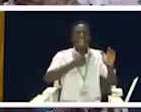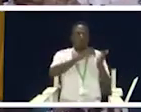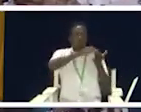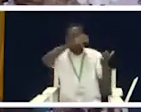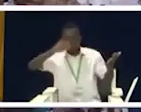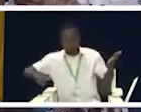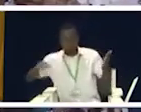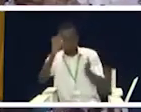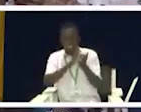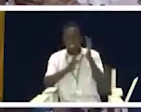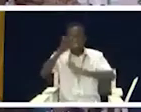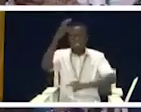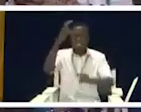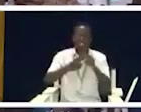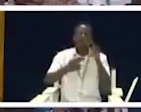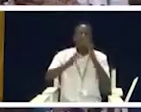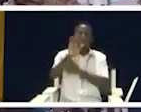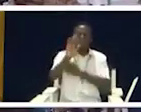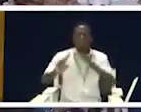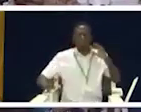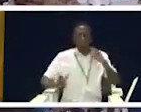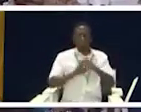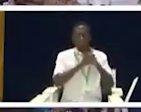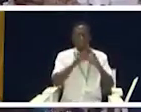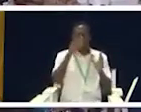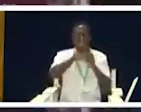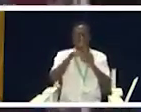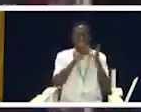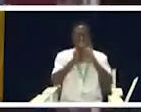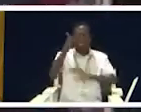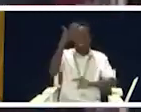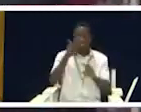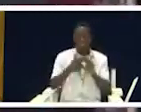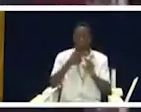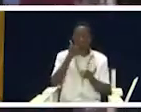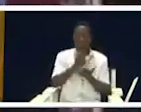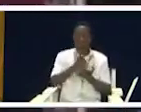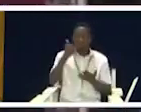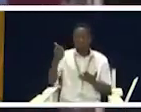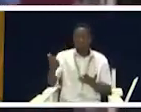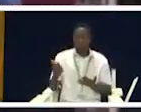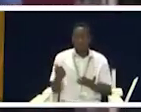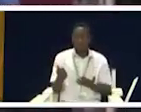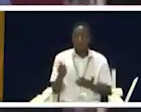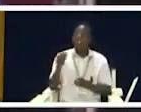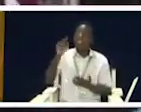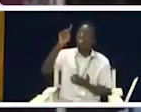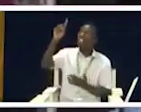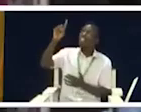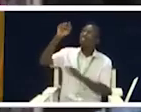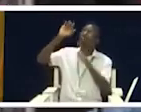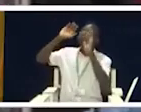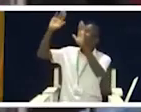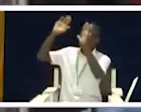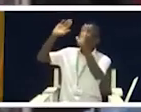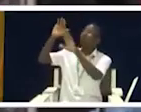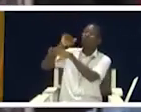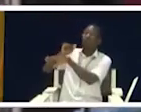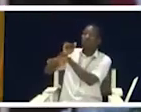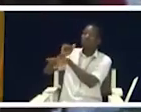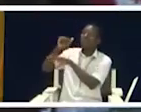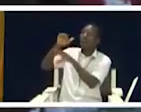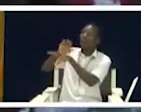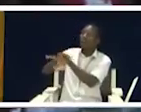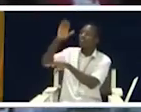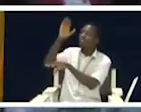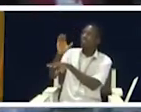I say, let God appear. His atoning work on the cross is a wonder. He said it in John 19 verse